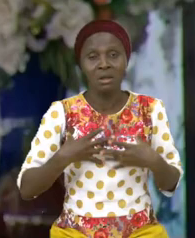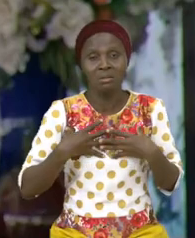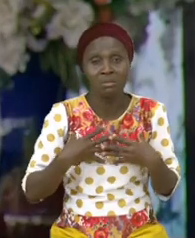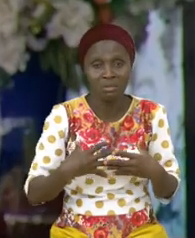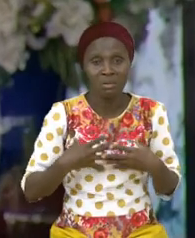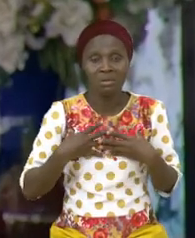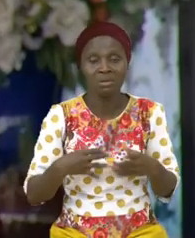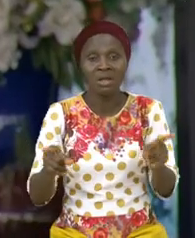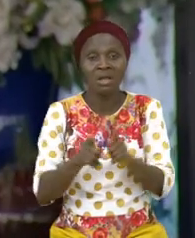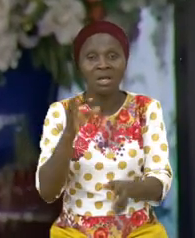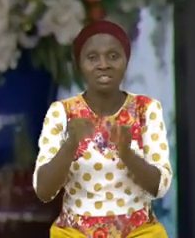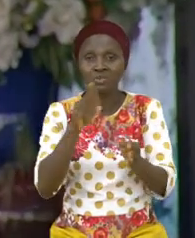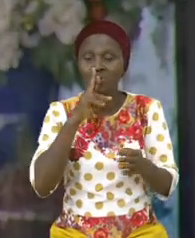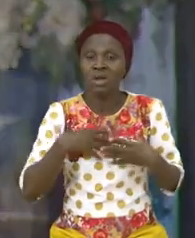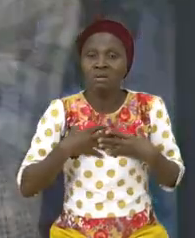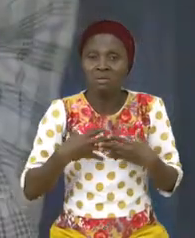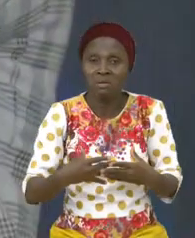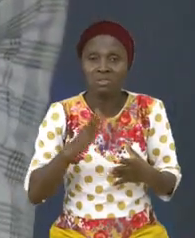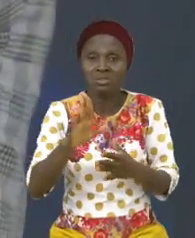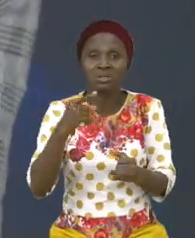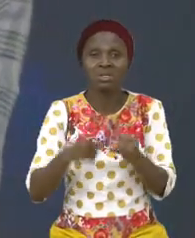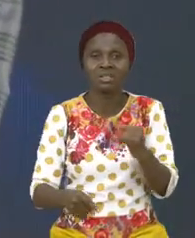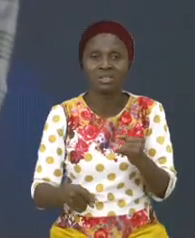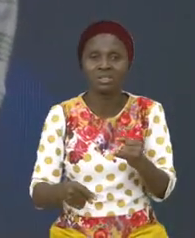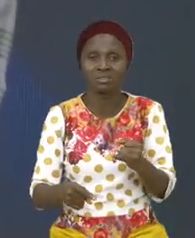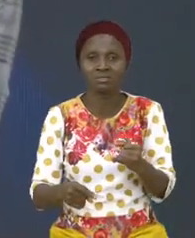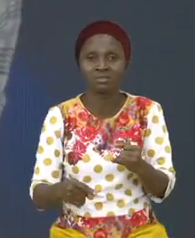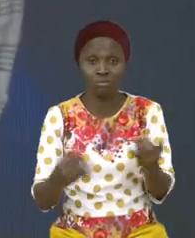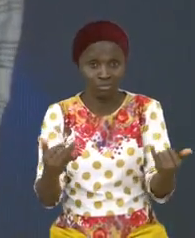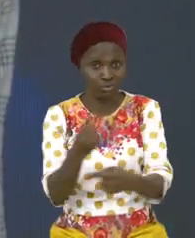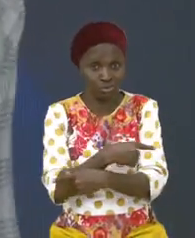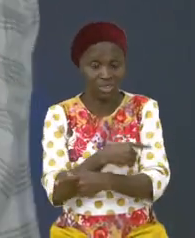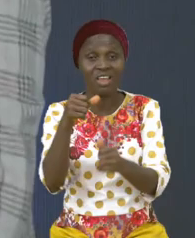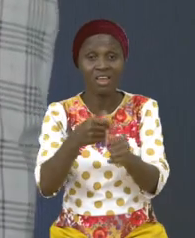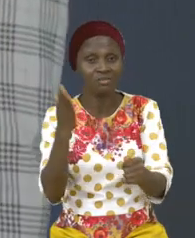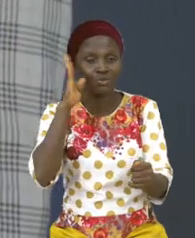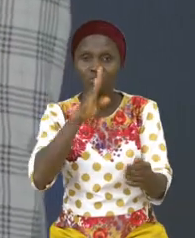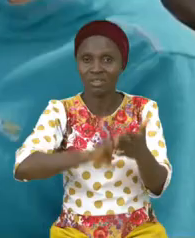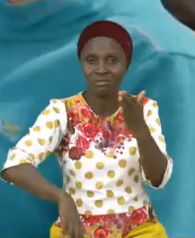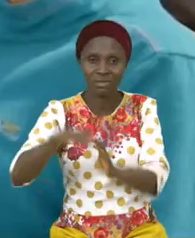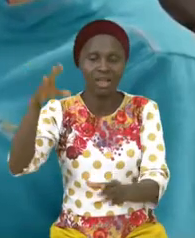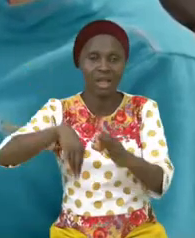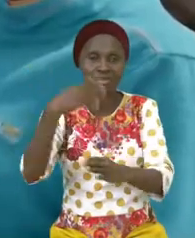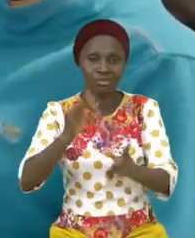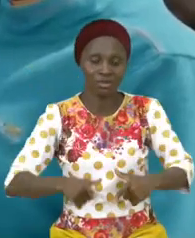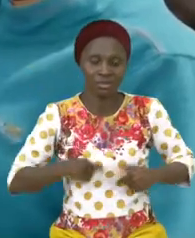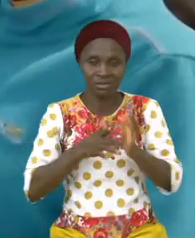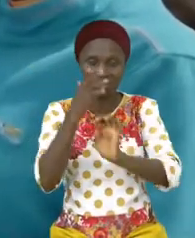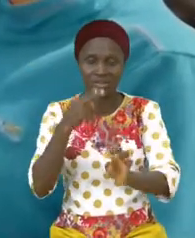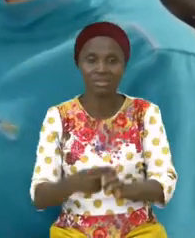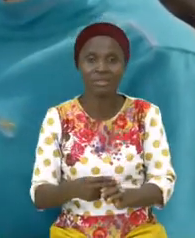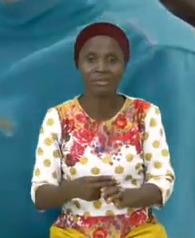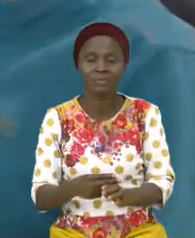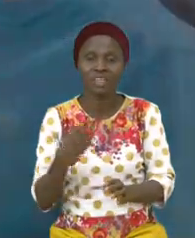steps, and you're tired and weary. Today, everything will be driven out of your life. The